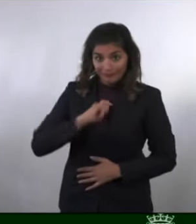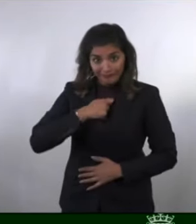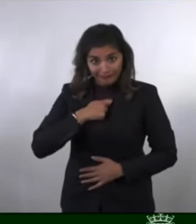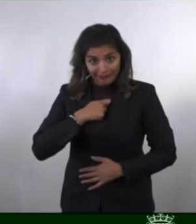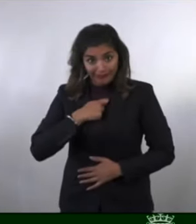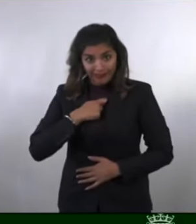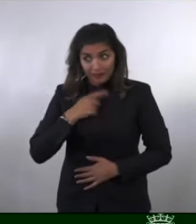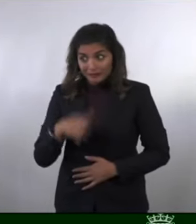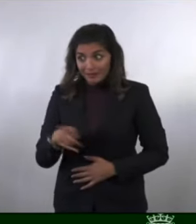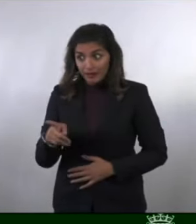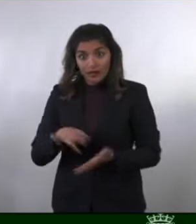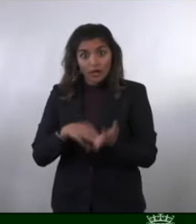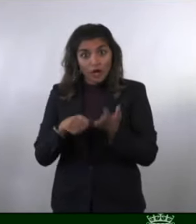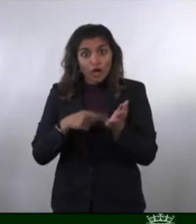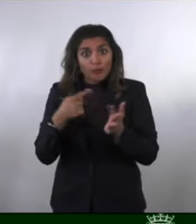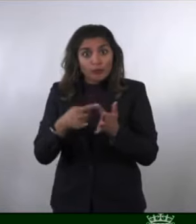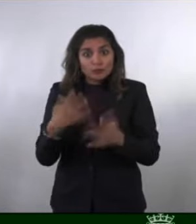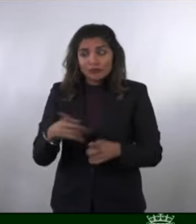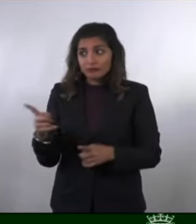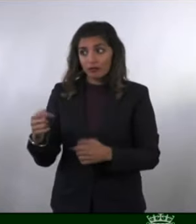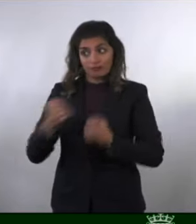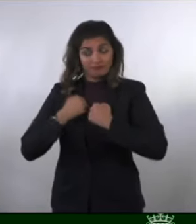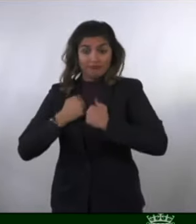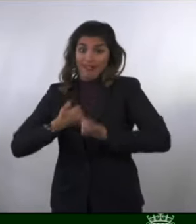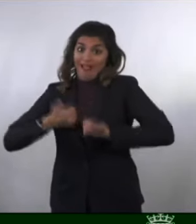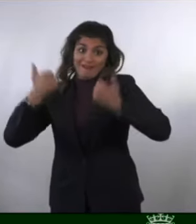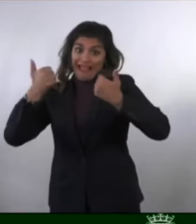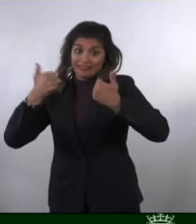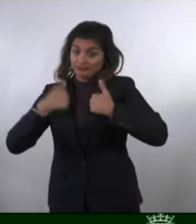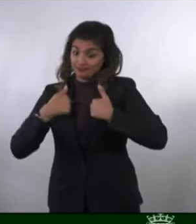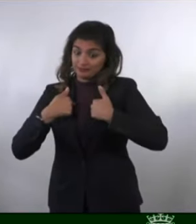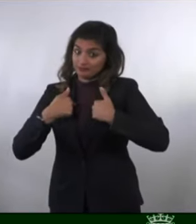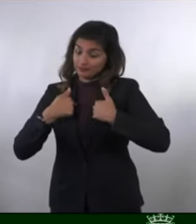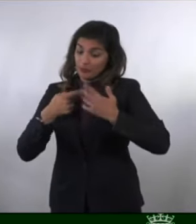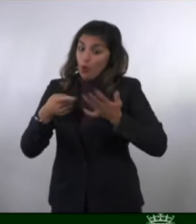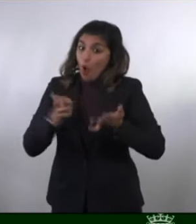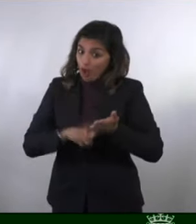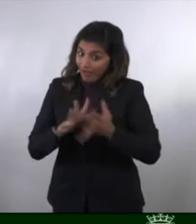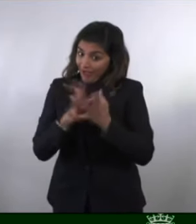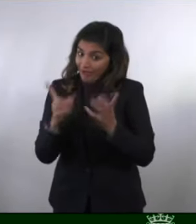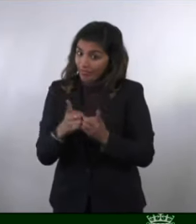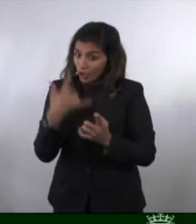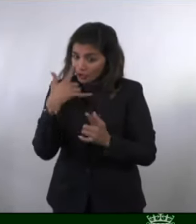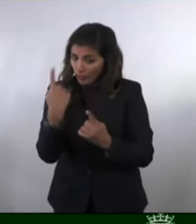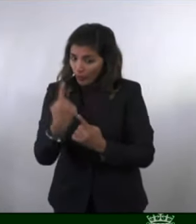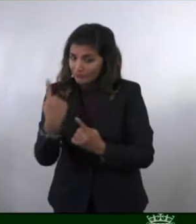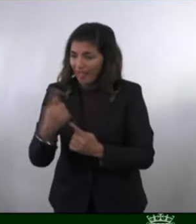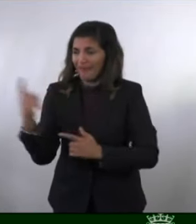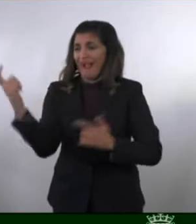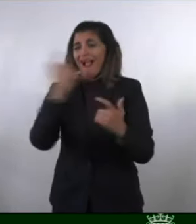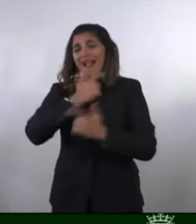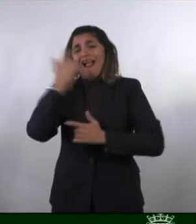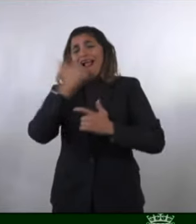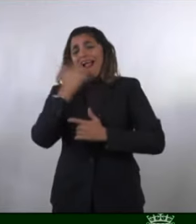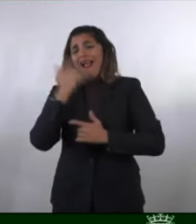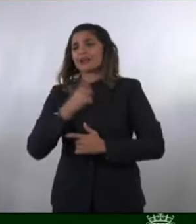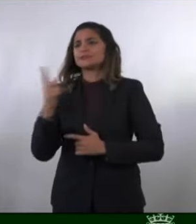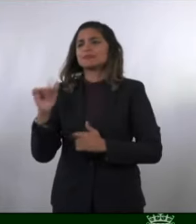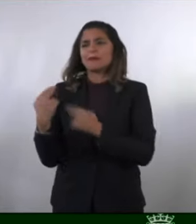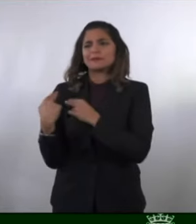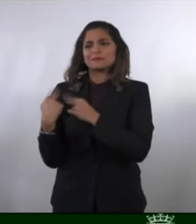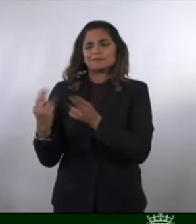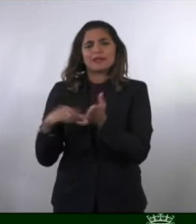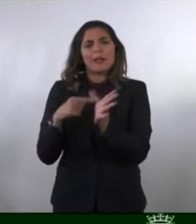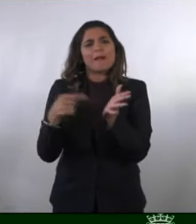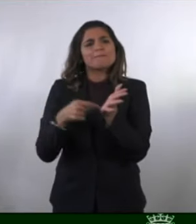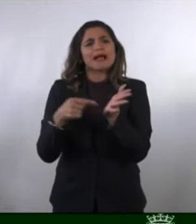There's nothing wrong on our end. It's not our end, Prime Minister. It could well be yours. I wonder if Mr Hancock would like to take over with the